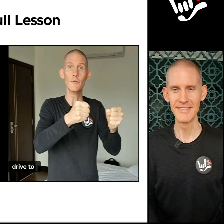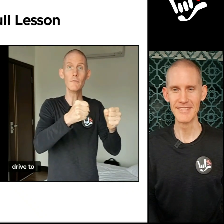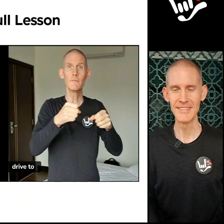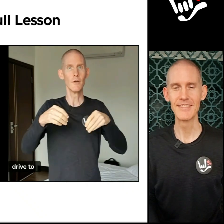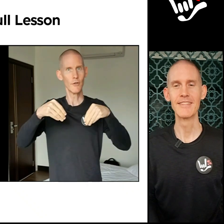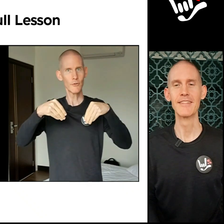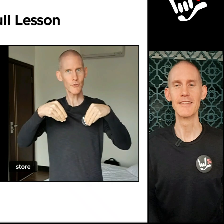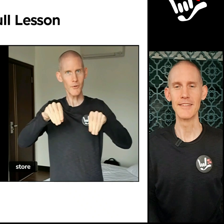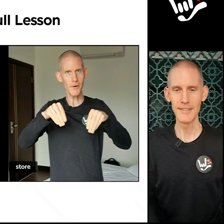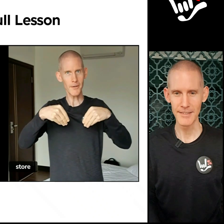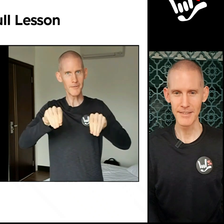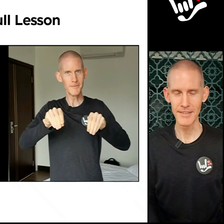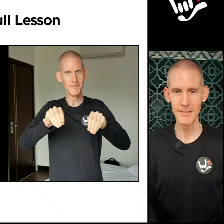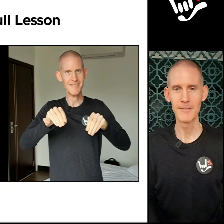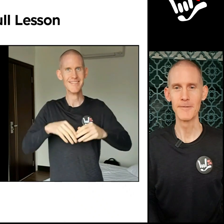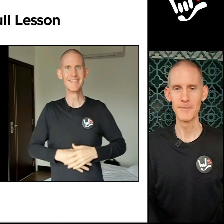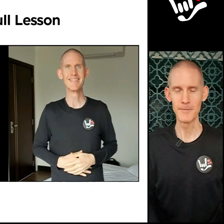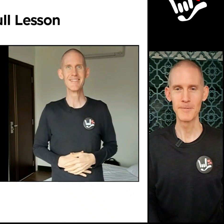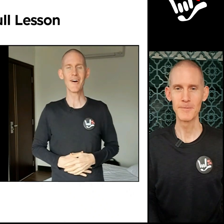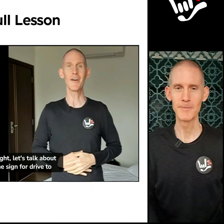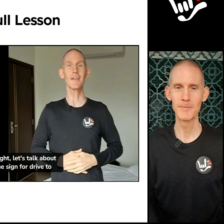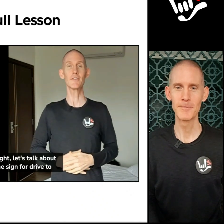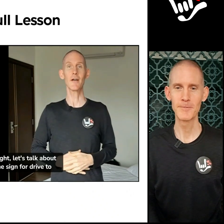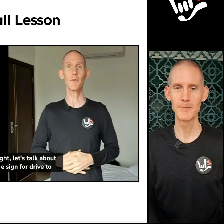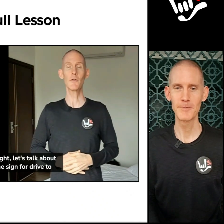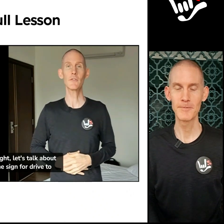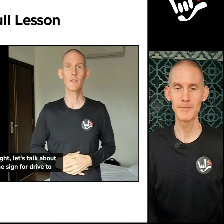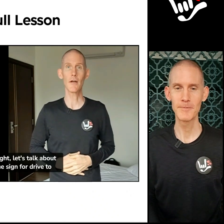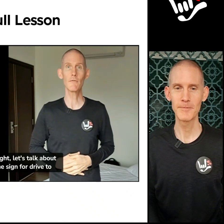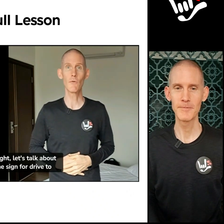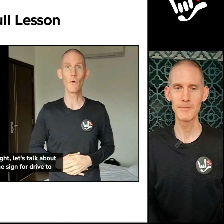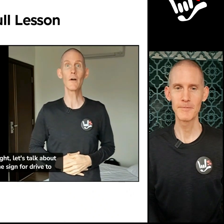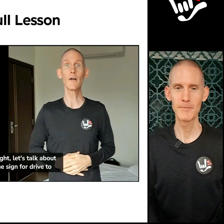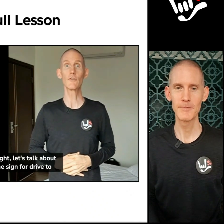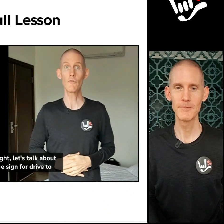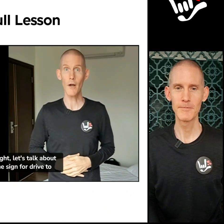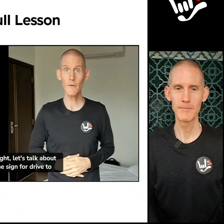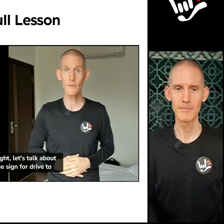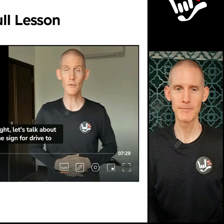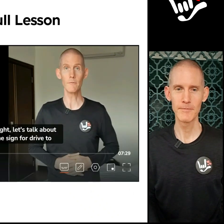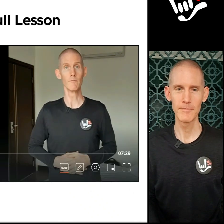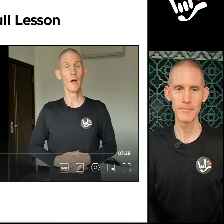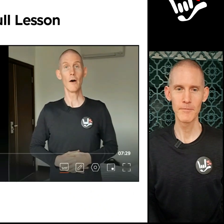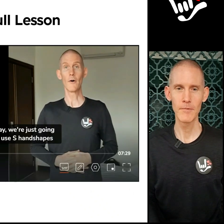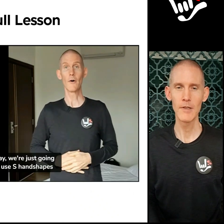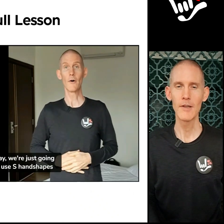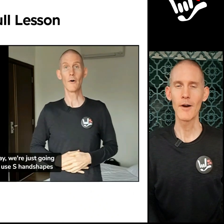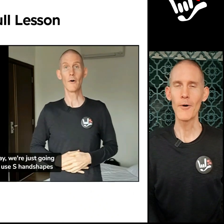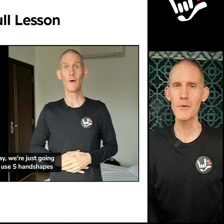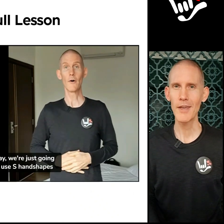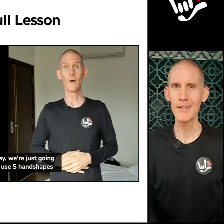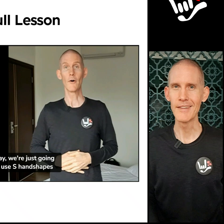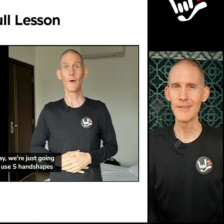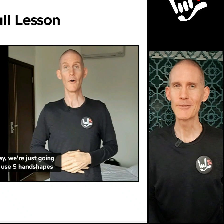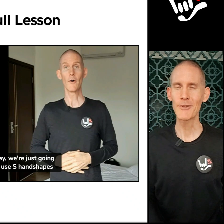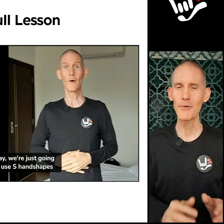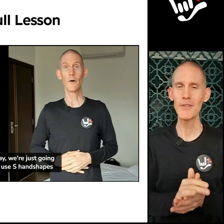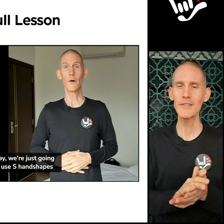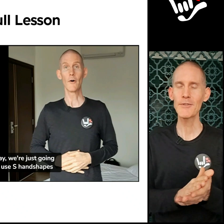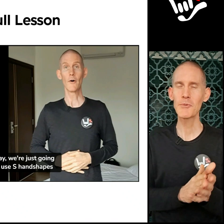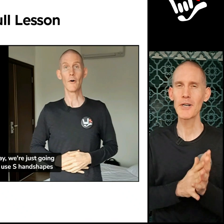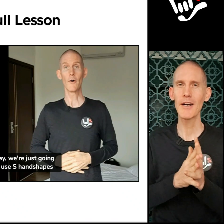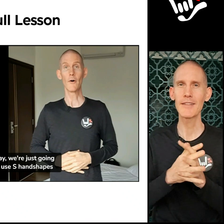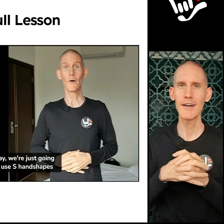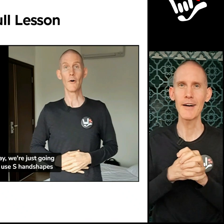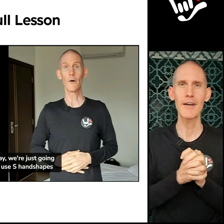drive to store. All right, let's talk about the sign for drive to. Okay, so